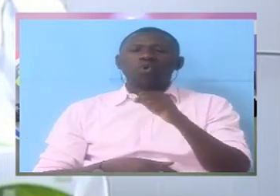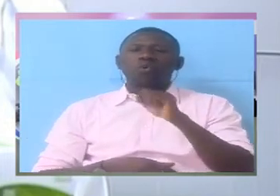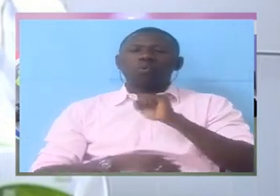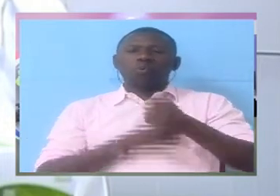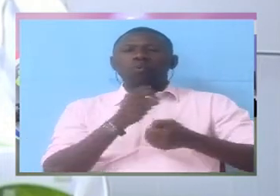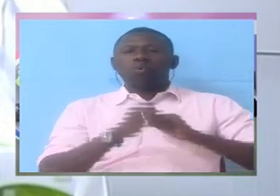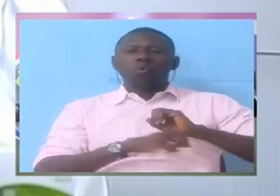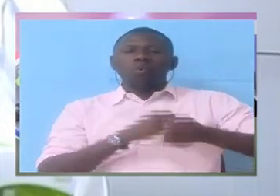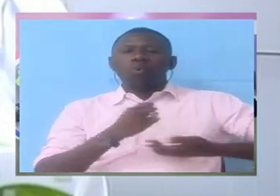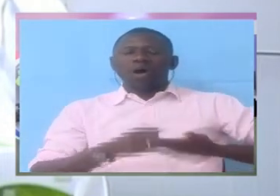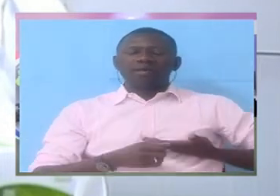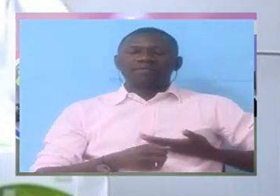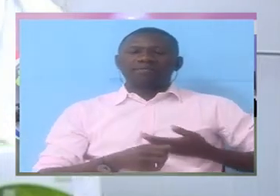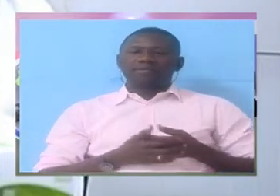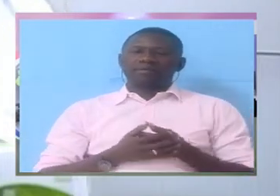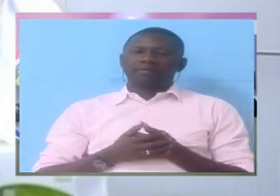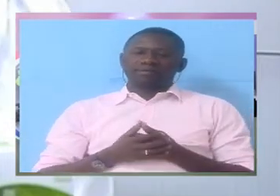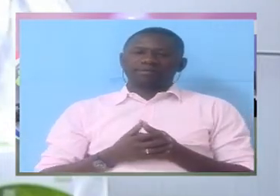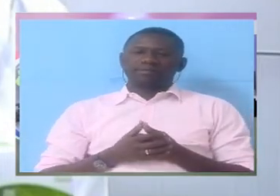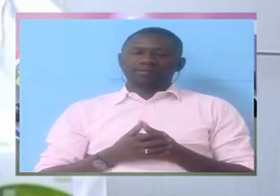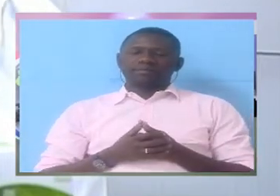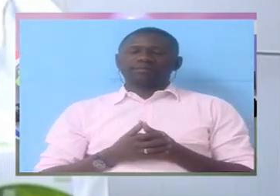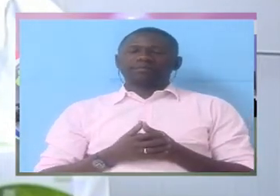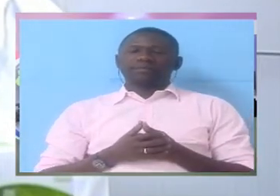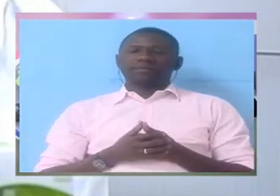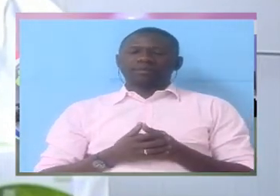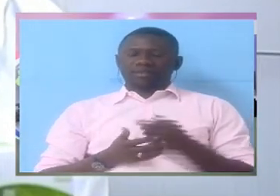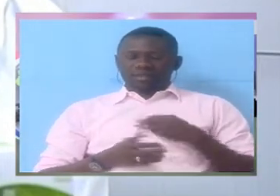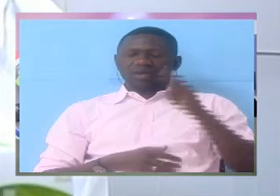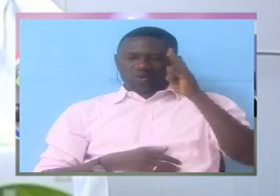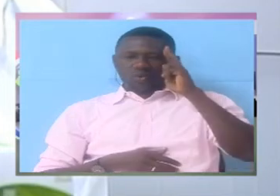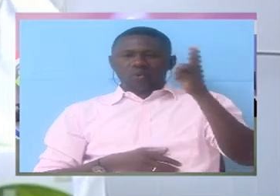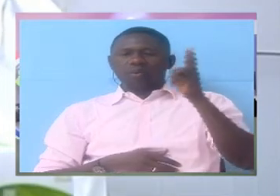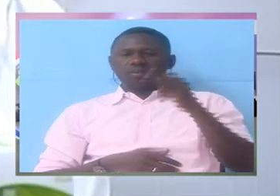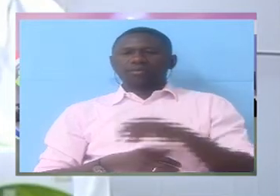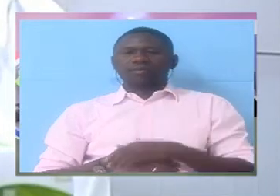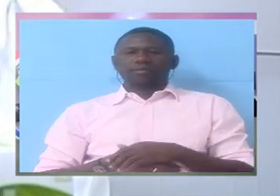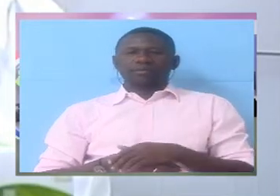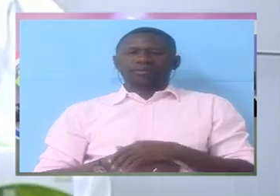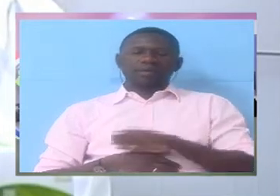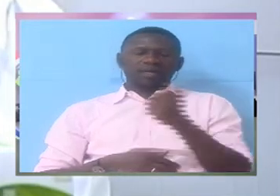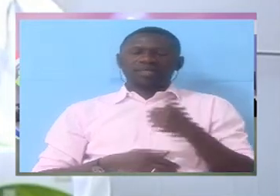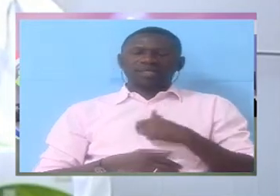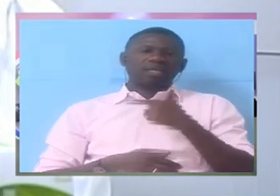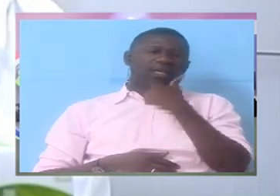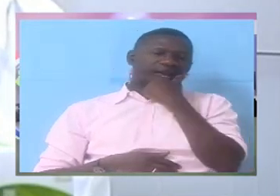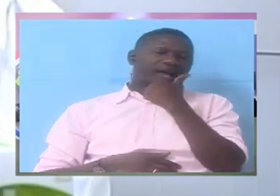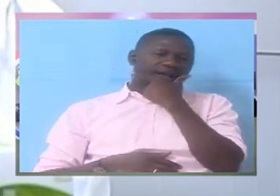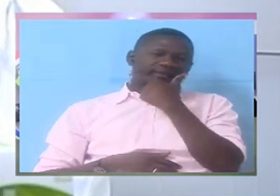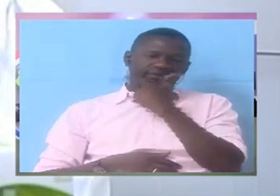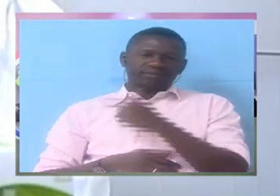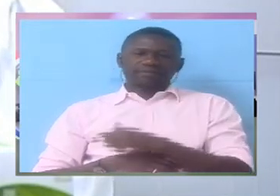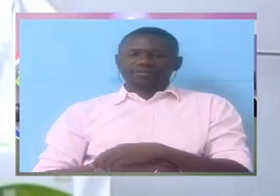clan? So I said this at home. Nkaya besuokono. And he laughed. Ajeleta. So we went